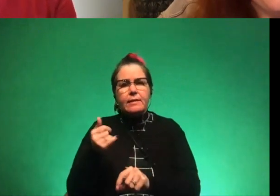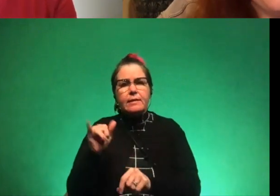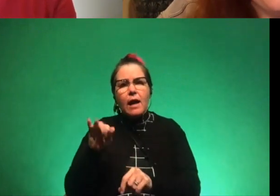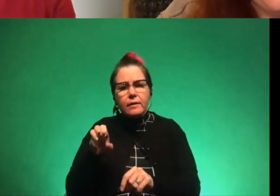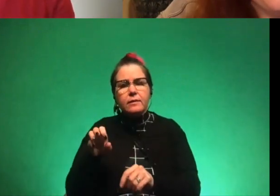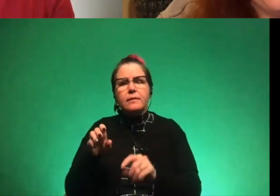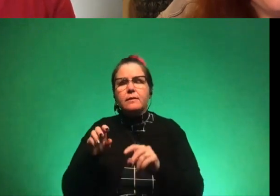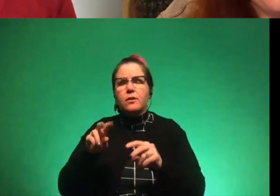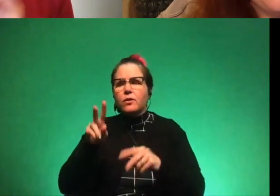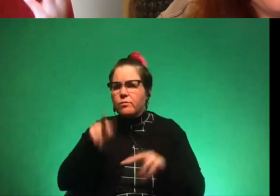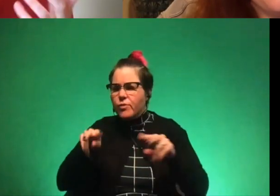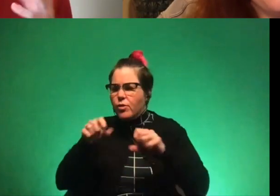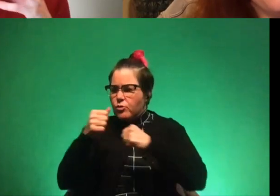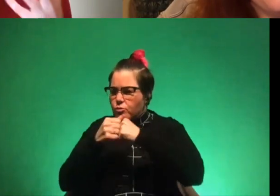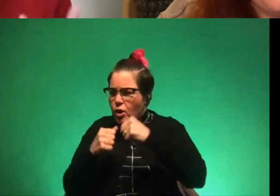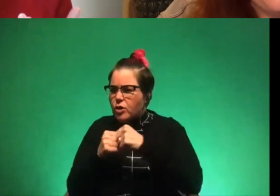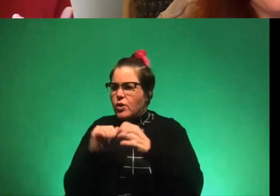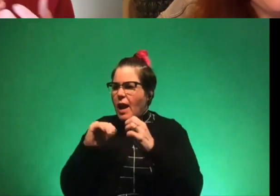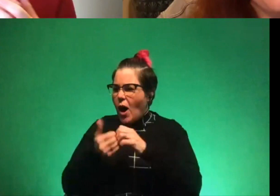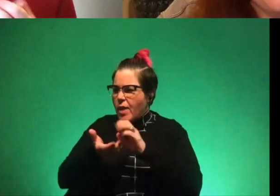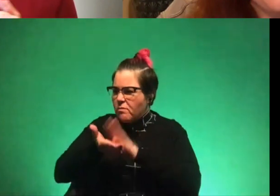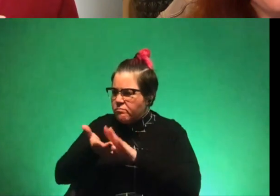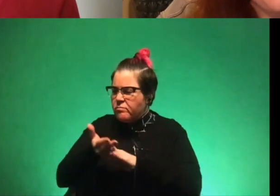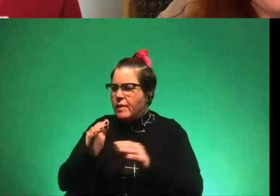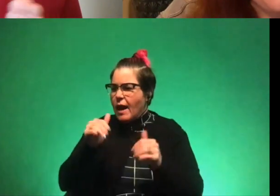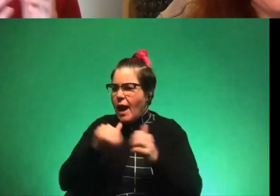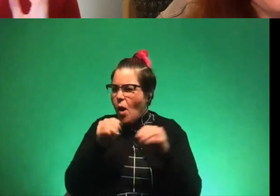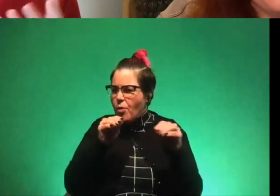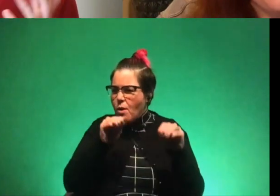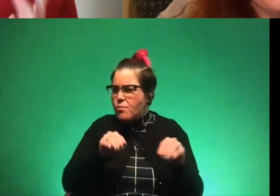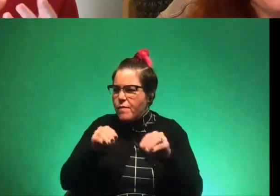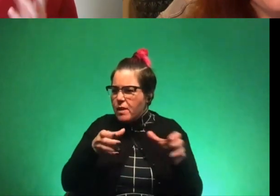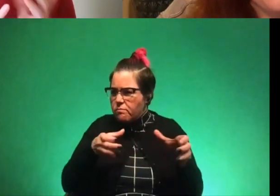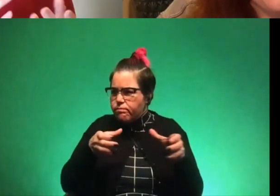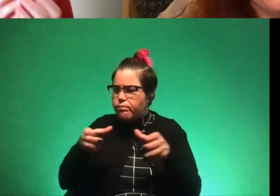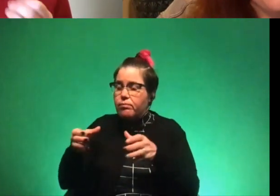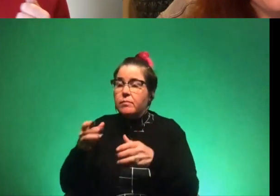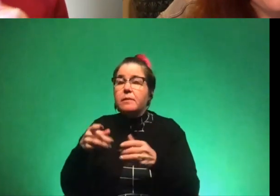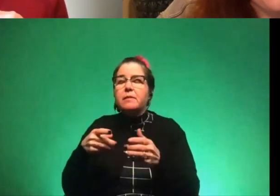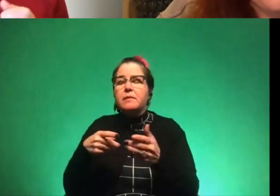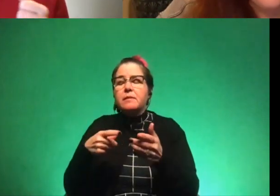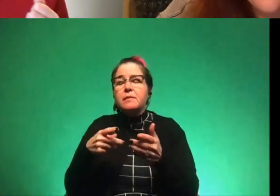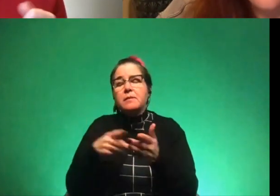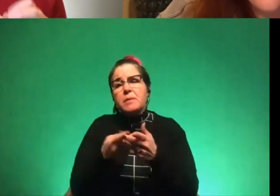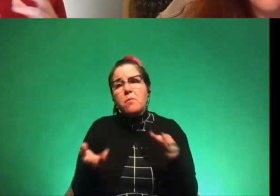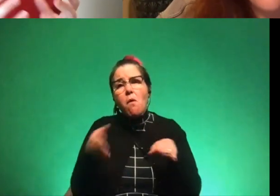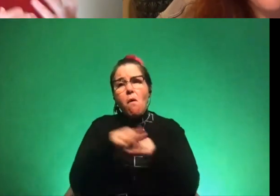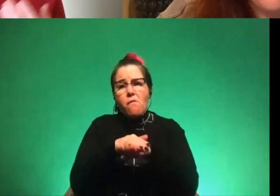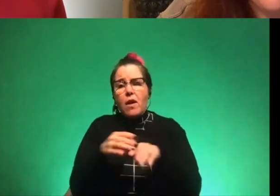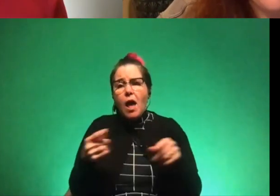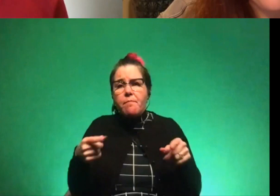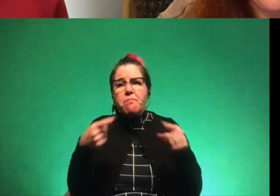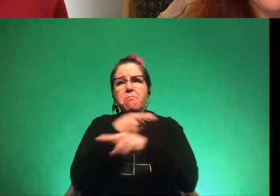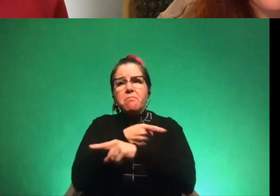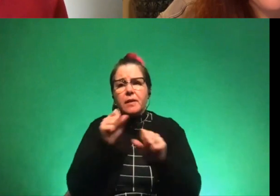structure of glaciers and how they work and how they're moving. And sometimes you get people crossing over between the two. But yeah, I